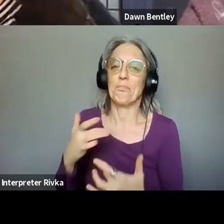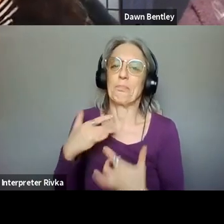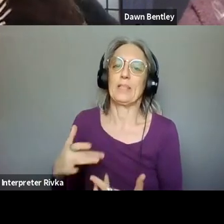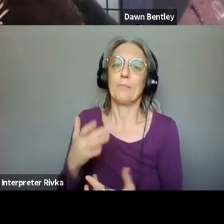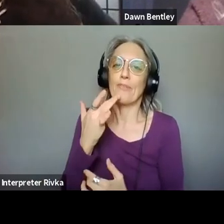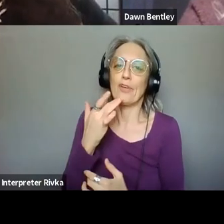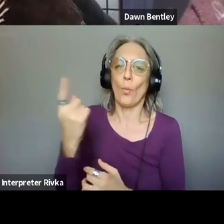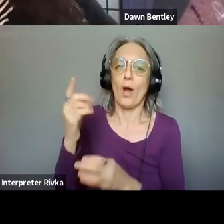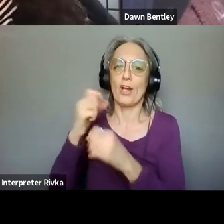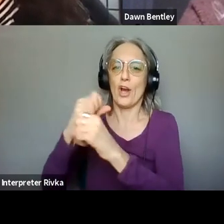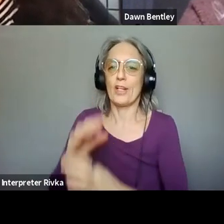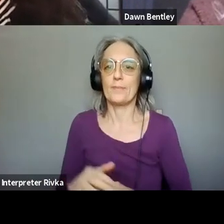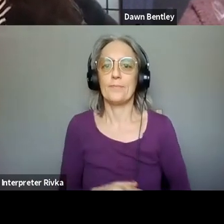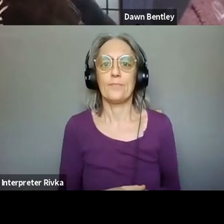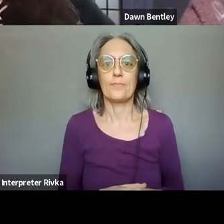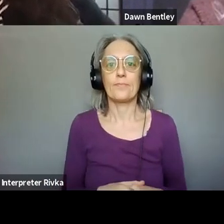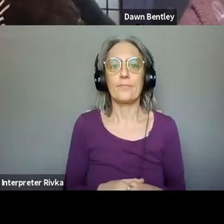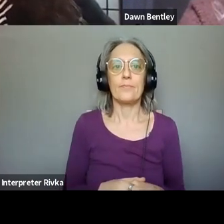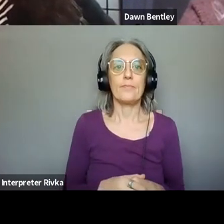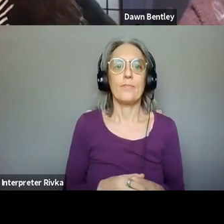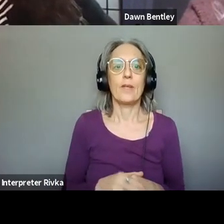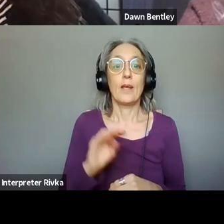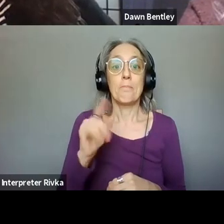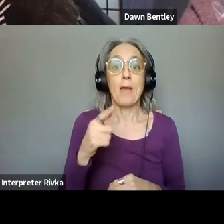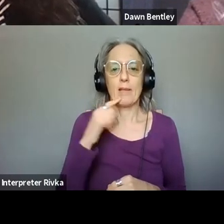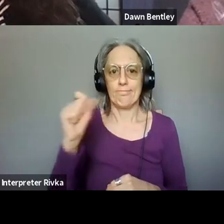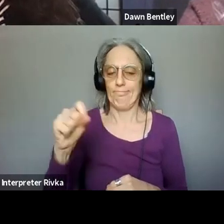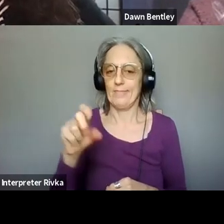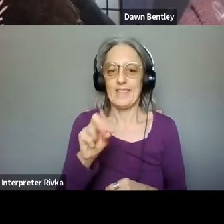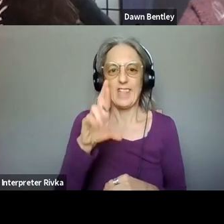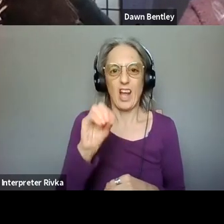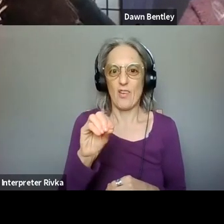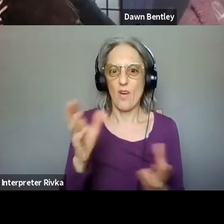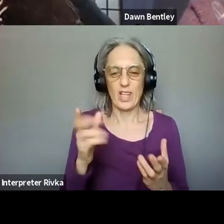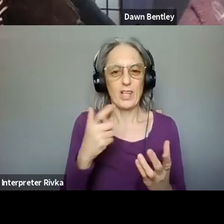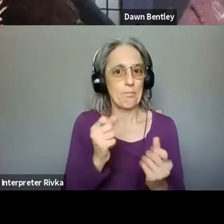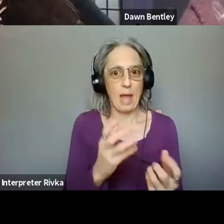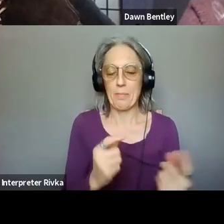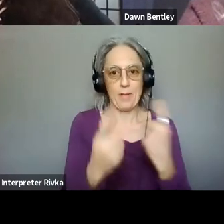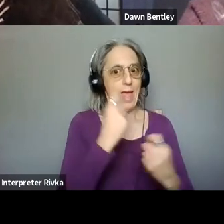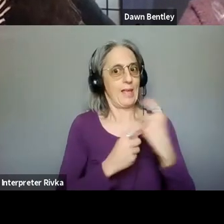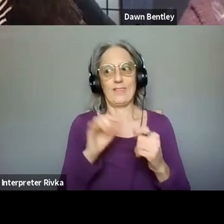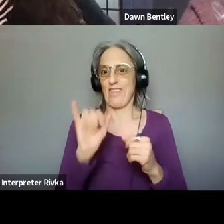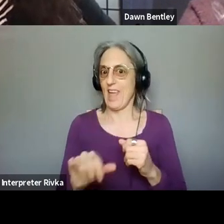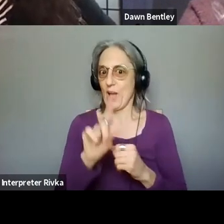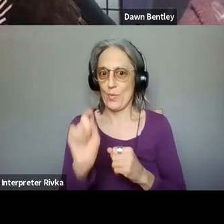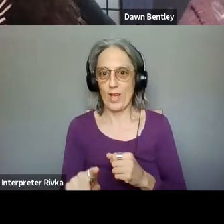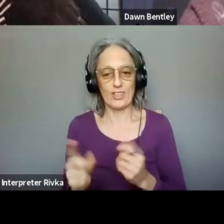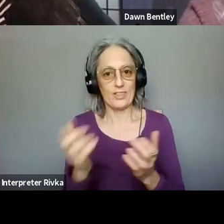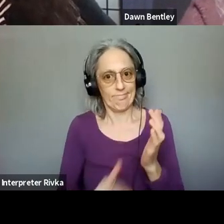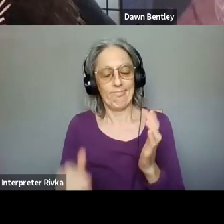is a common question that we get at DRO a lot. And it's also important to mention that having co-guardianships, especially if